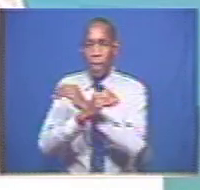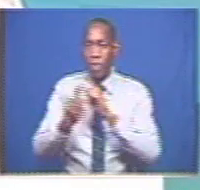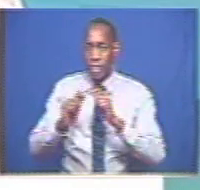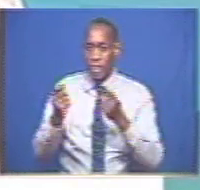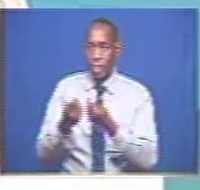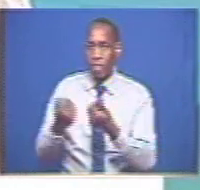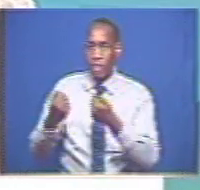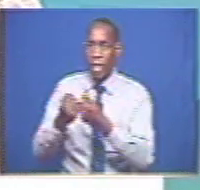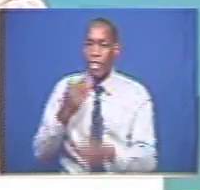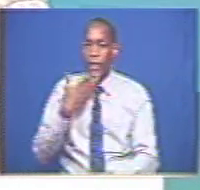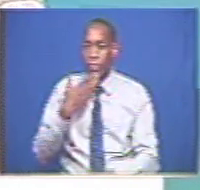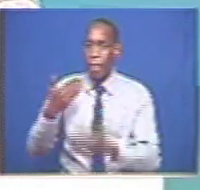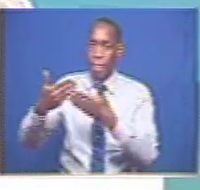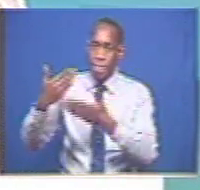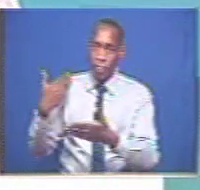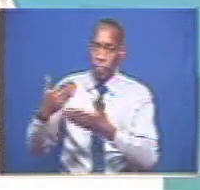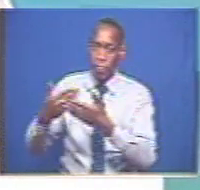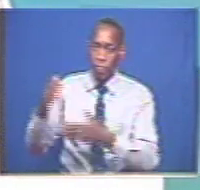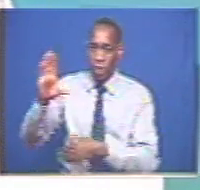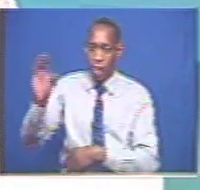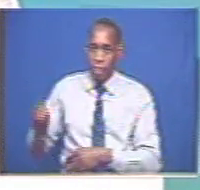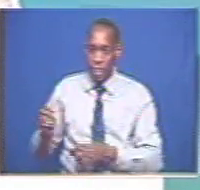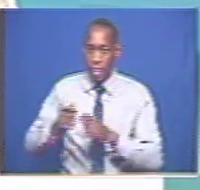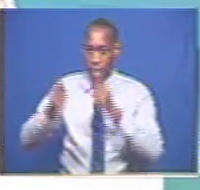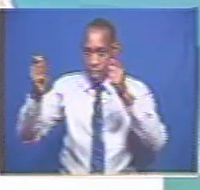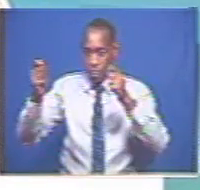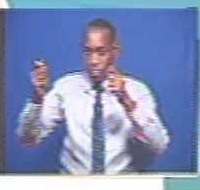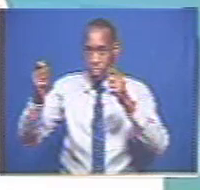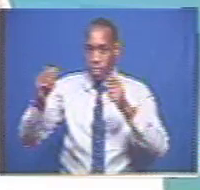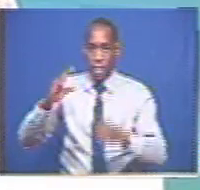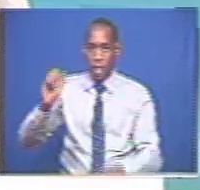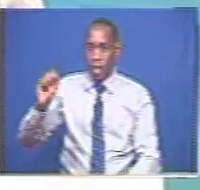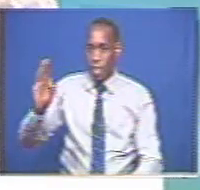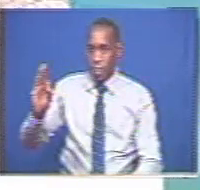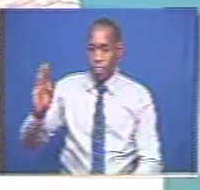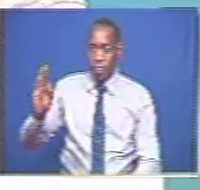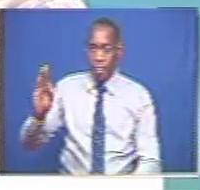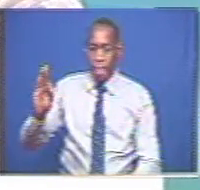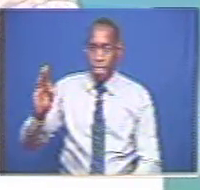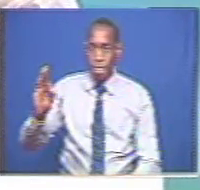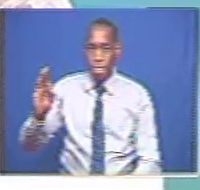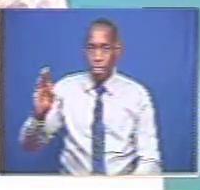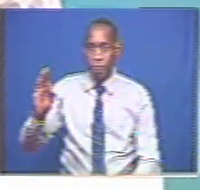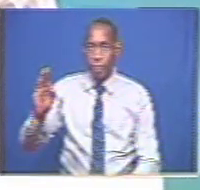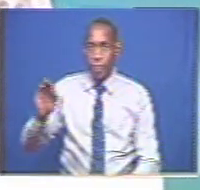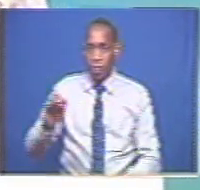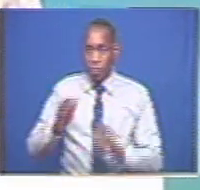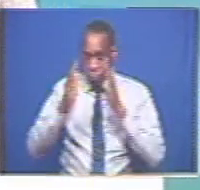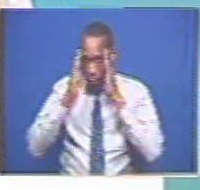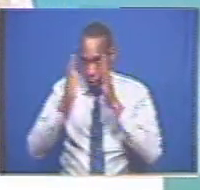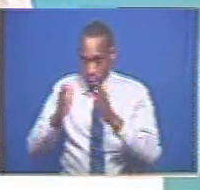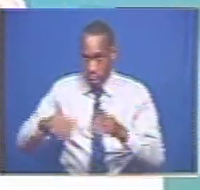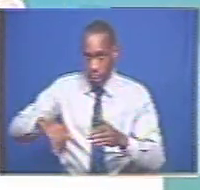FC Leopards back in Africa Cup of the Africa Confederations Cup, the teams like Rio Tinto people, will be following this